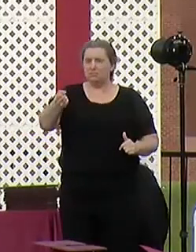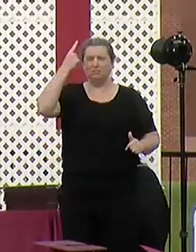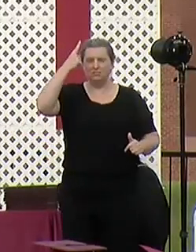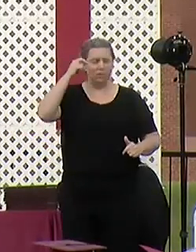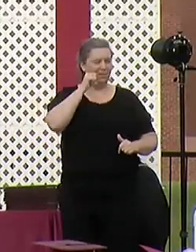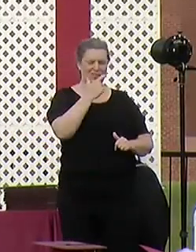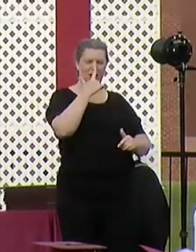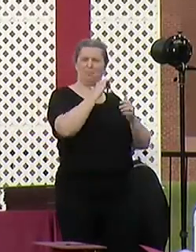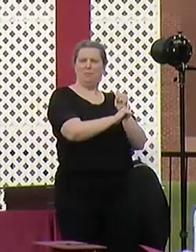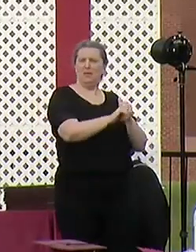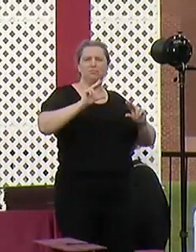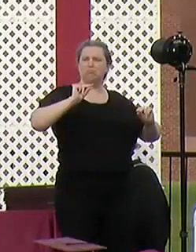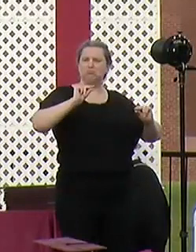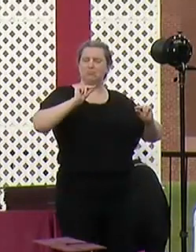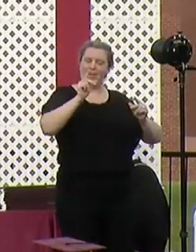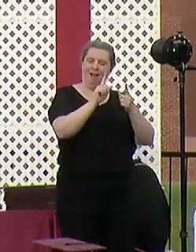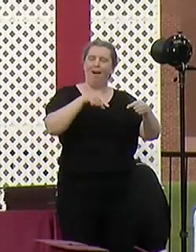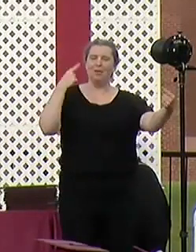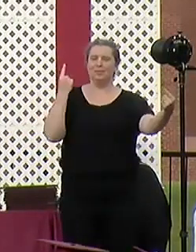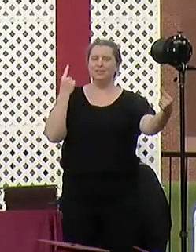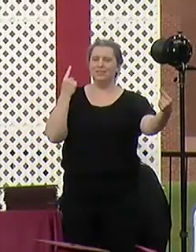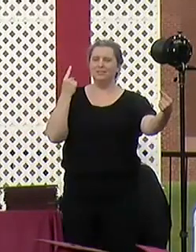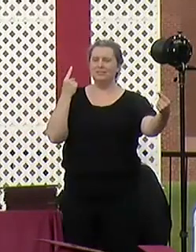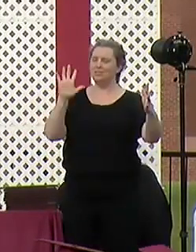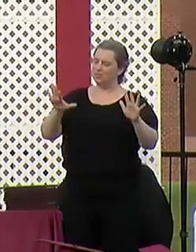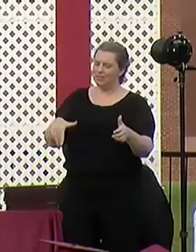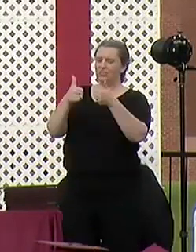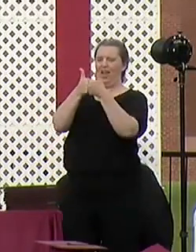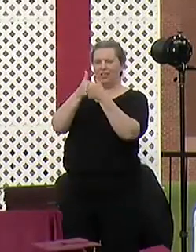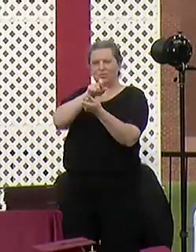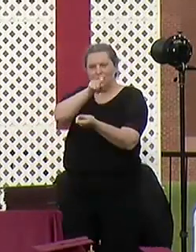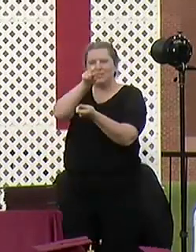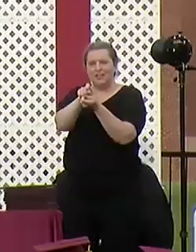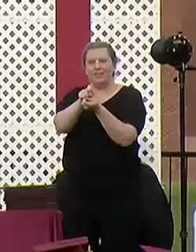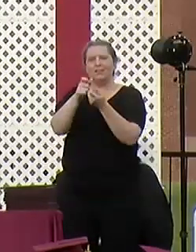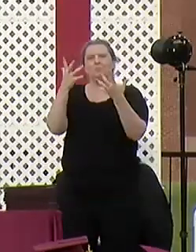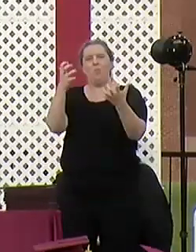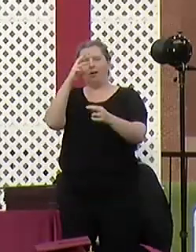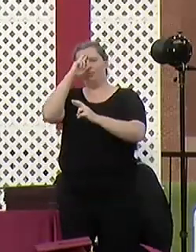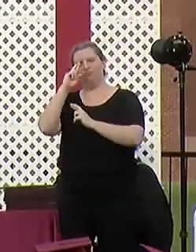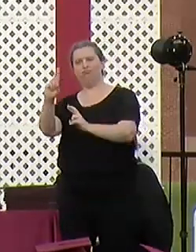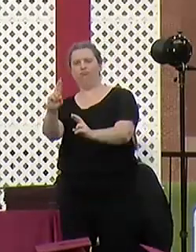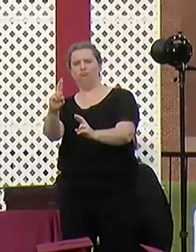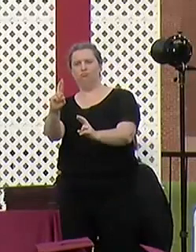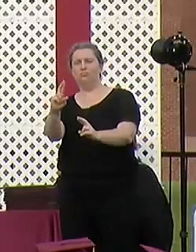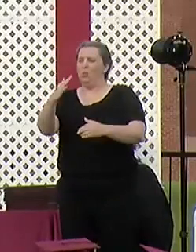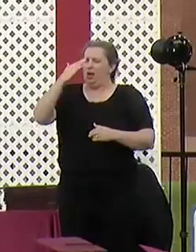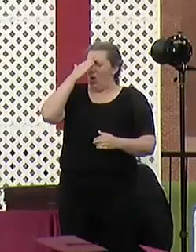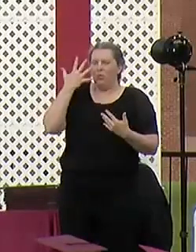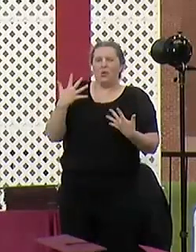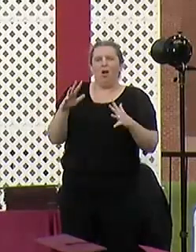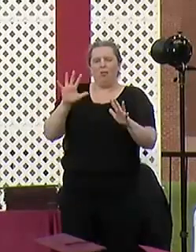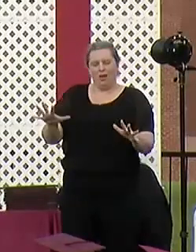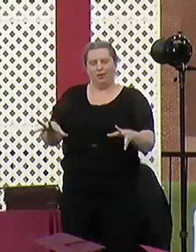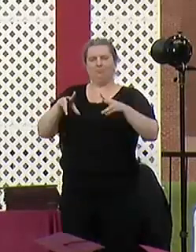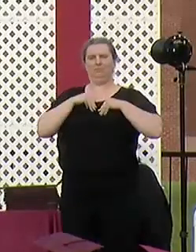mean. In fact, just the opposite. We challenge you precisely because we respect you. We know you can do it if you